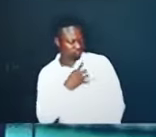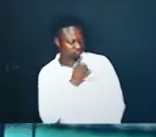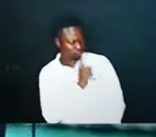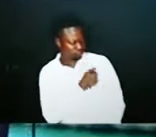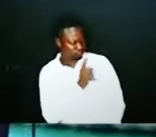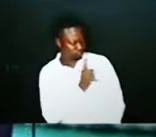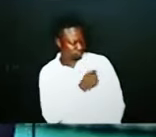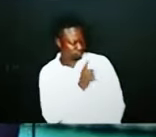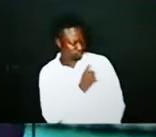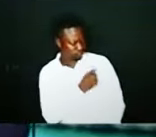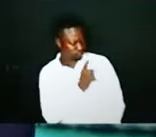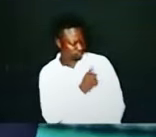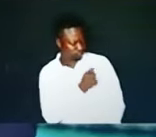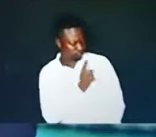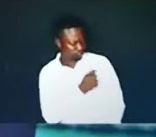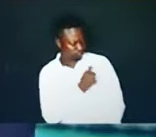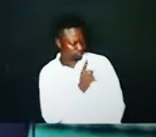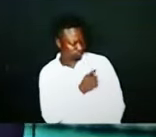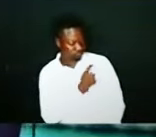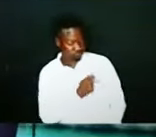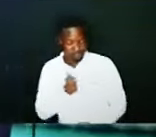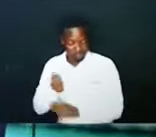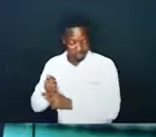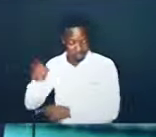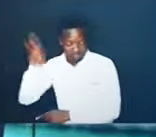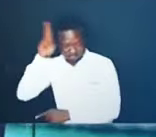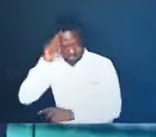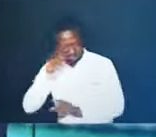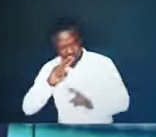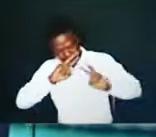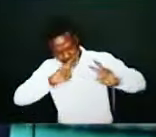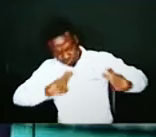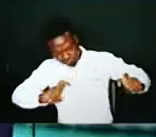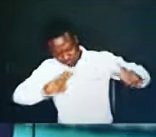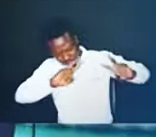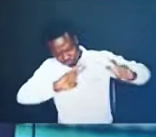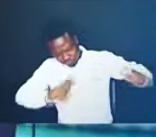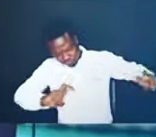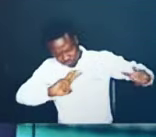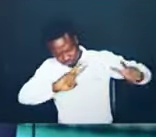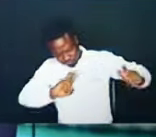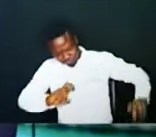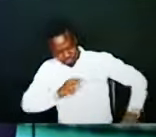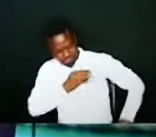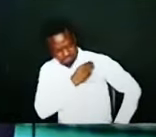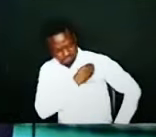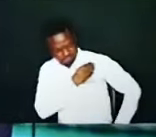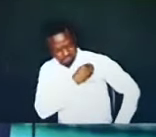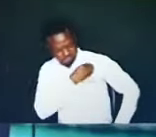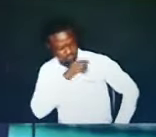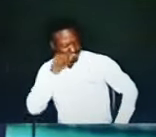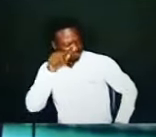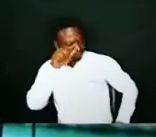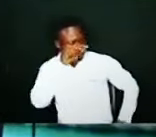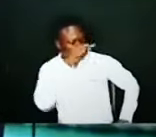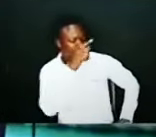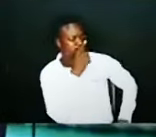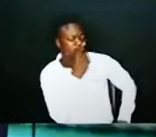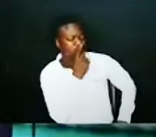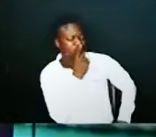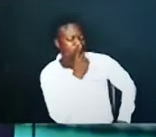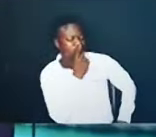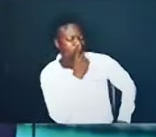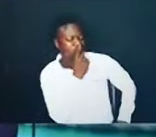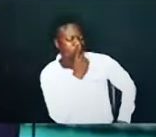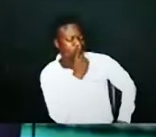Yet having learned who Mordecai's people were, he scorned the idea of killing only Mordecai. Instead, Haman looked for a way